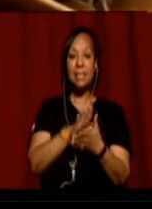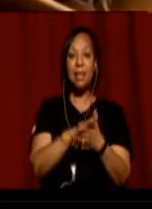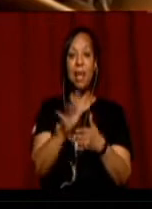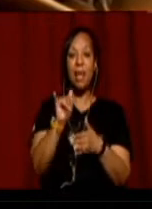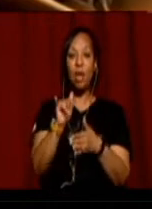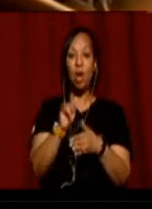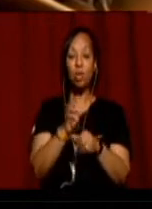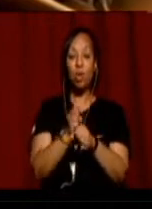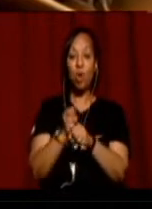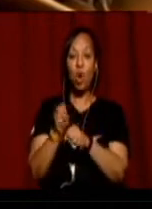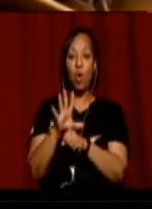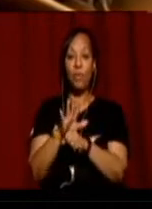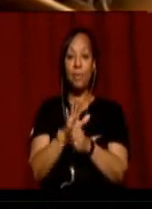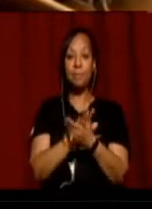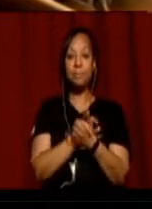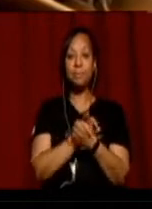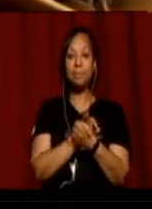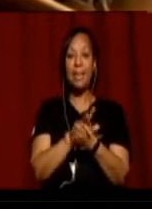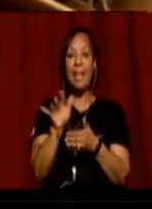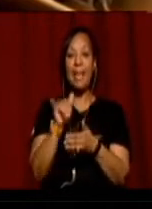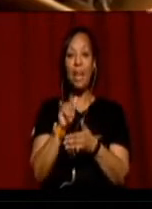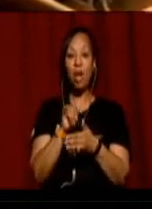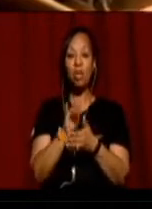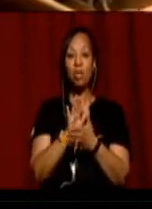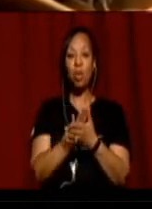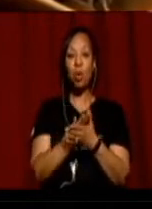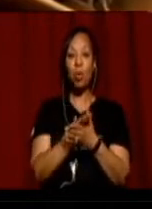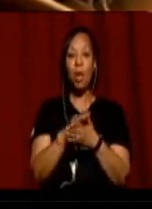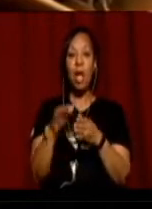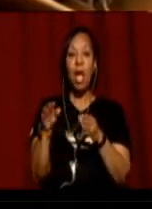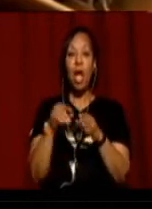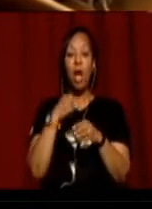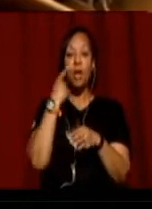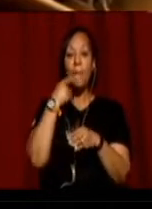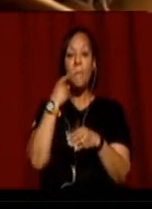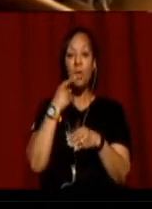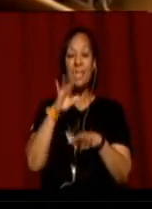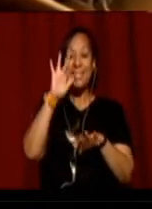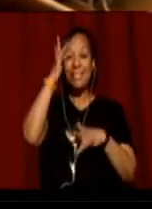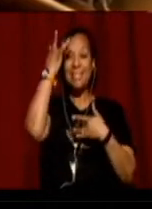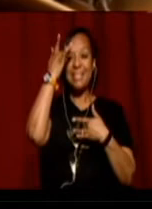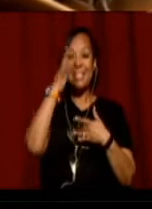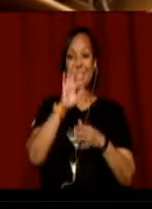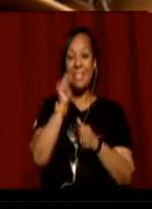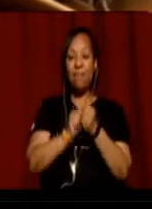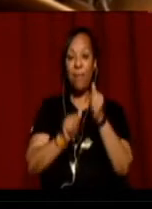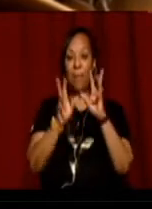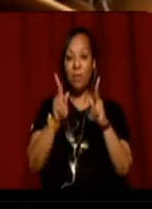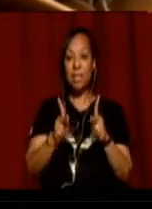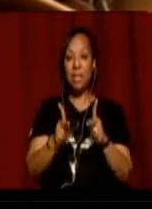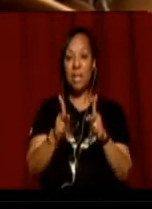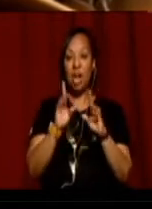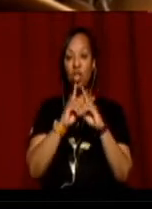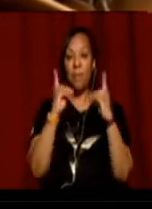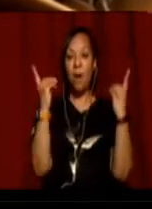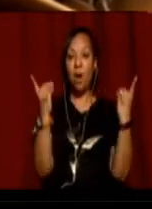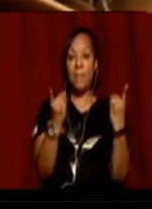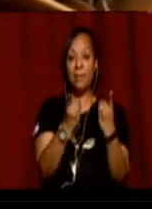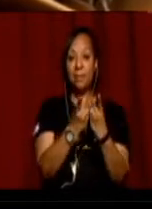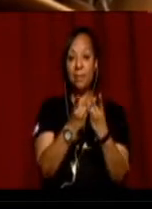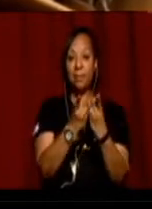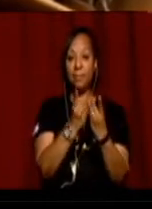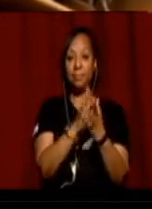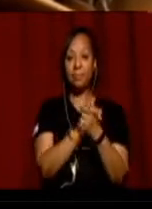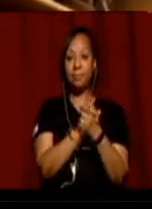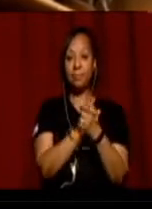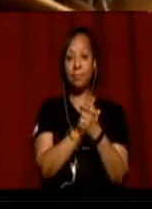course, COVID-19. And our communicable diseases unit, with the support of frankly everybody in our department, we also